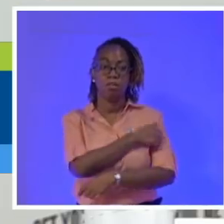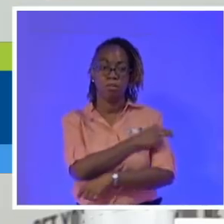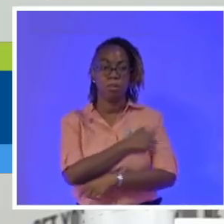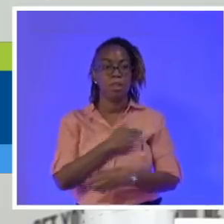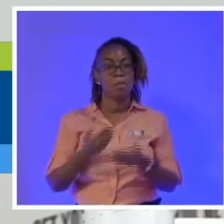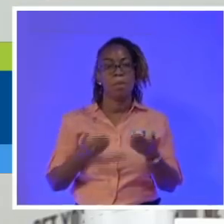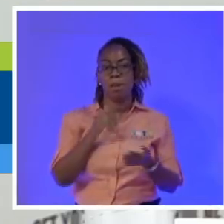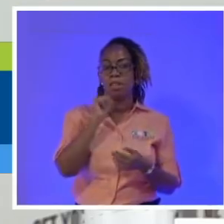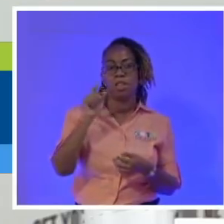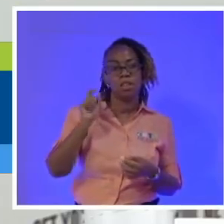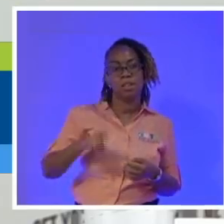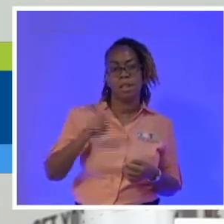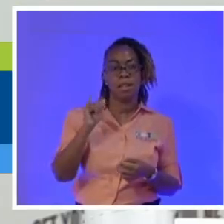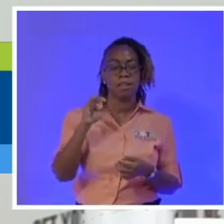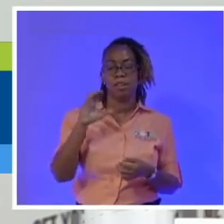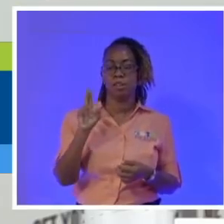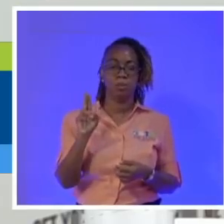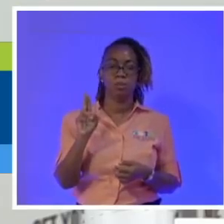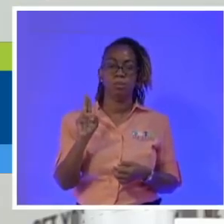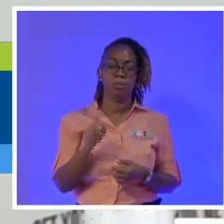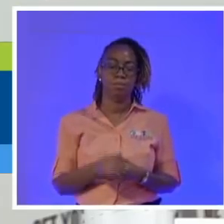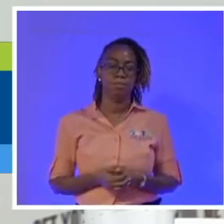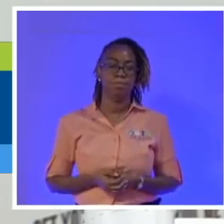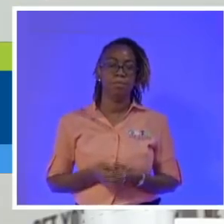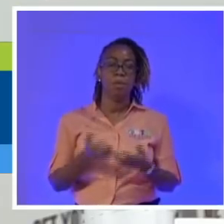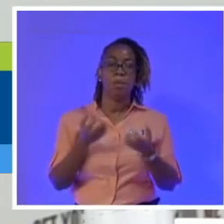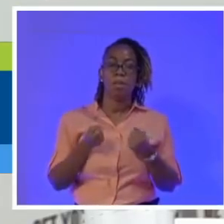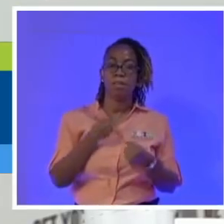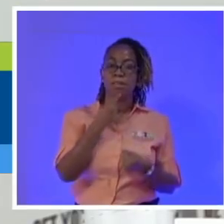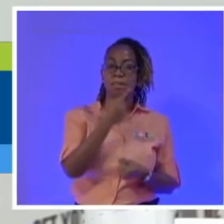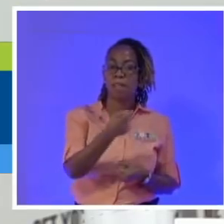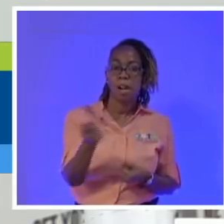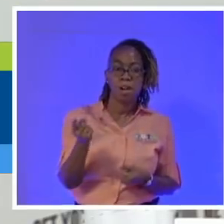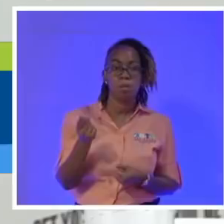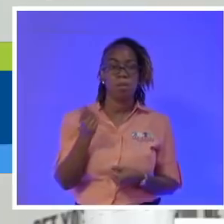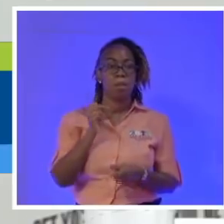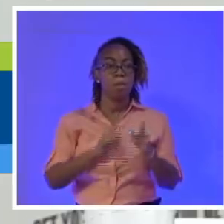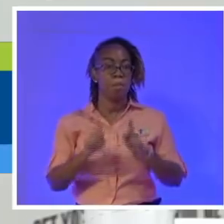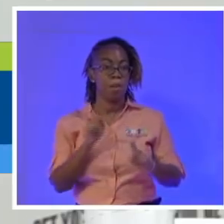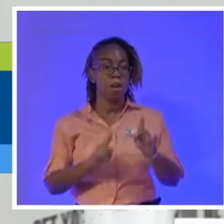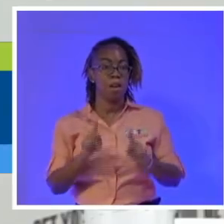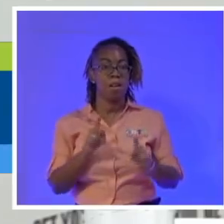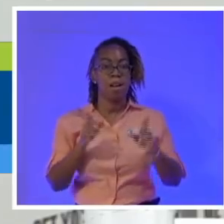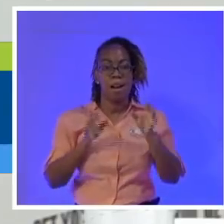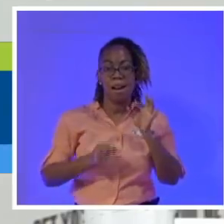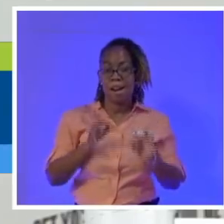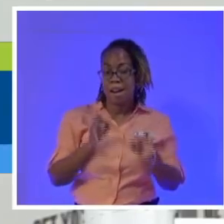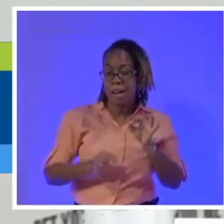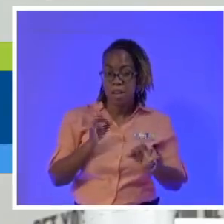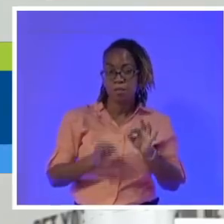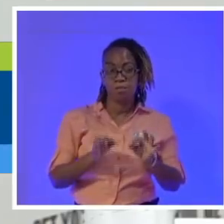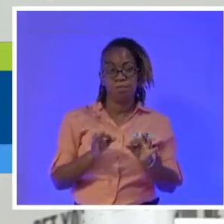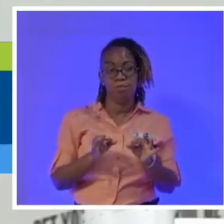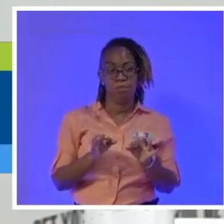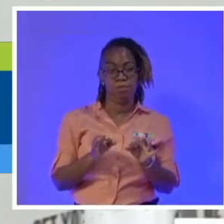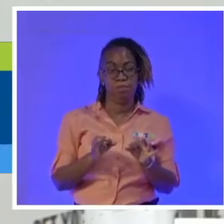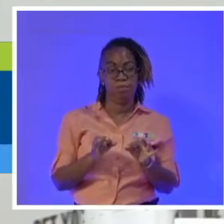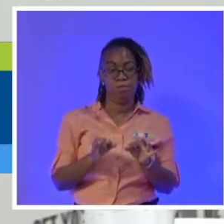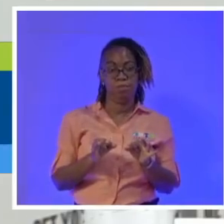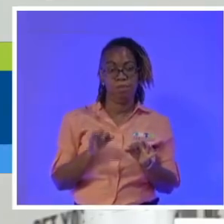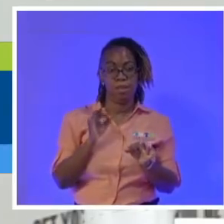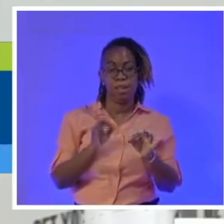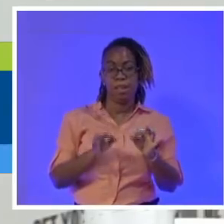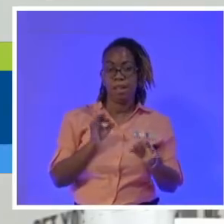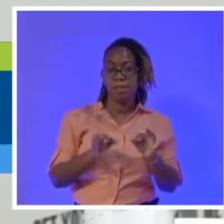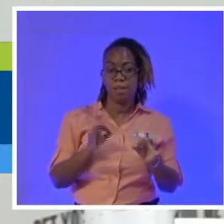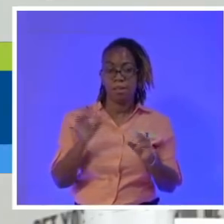We also would like to inform persons and to continue to request that if you are confirmed with COVID positive or you